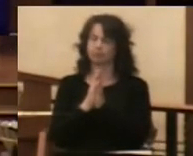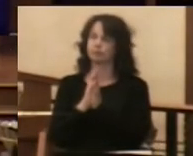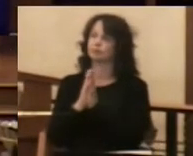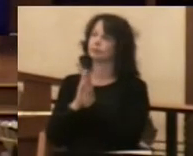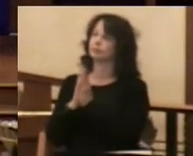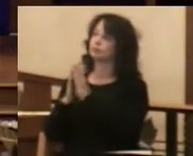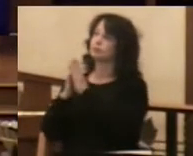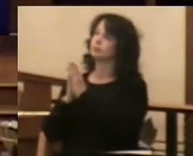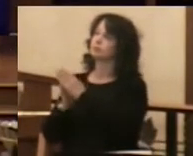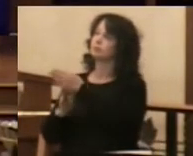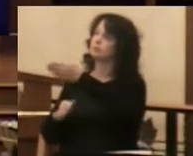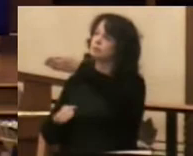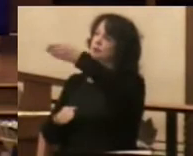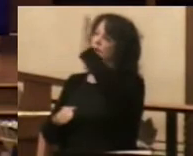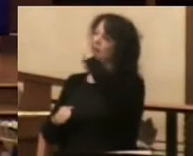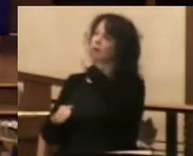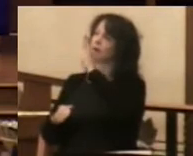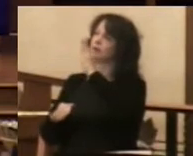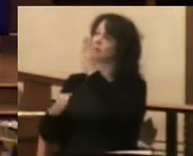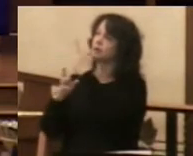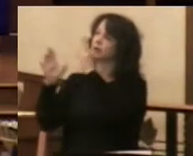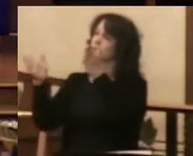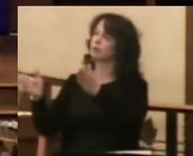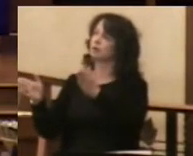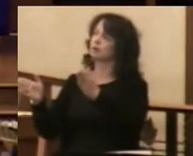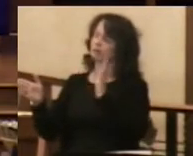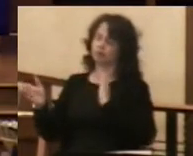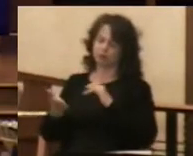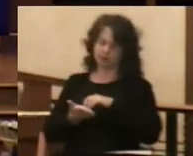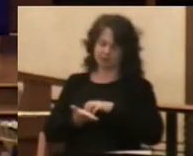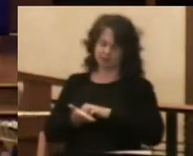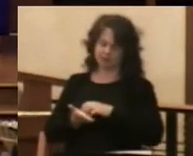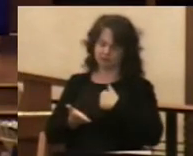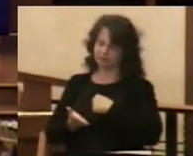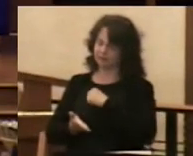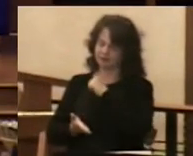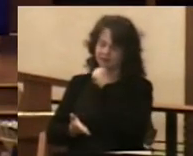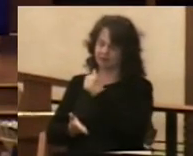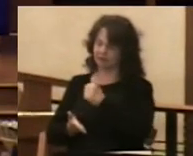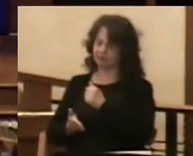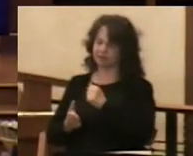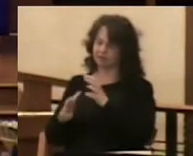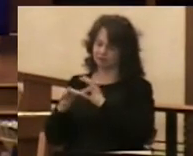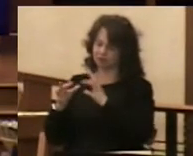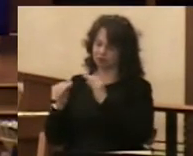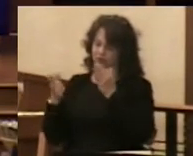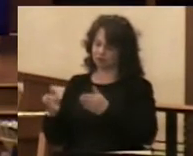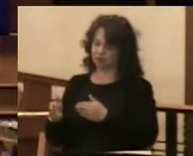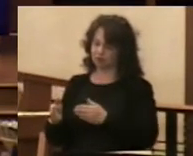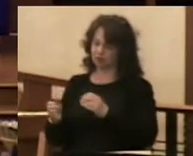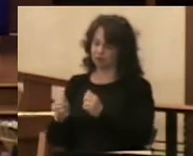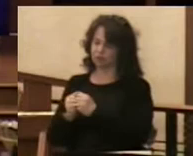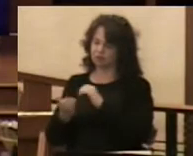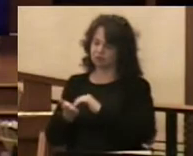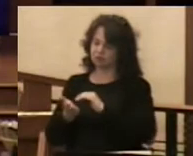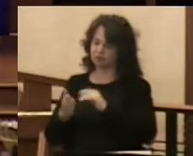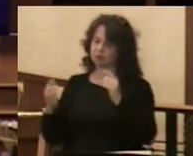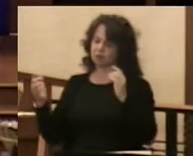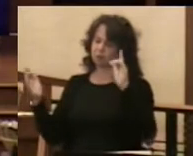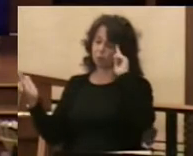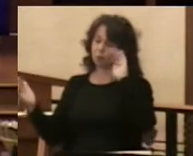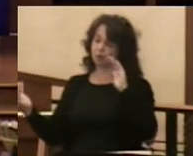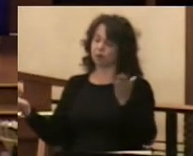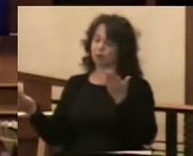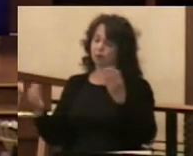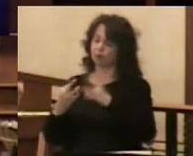Almighty God, our Redeemer, in our weakness we have failed to be your messengers of forgiveness and hope in the world.